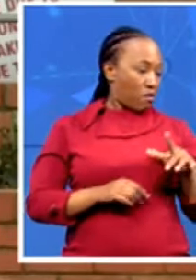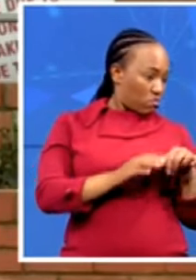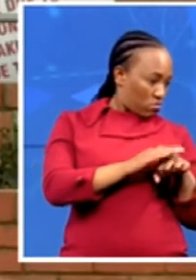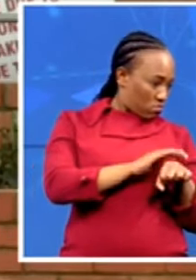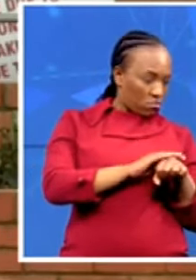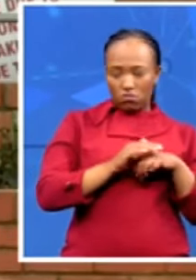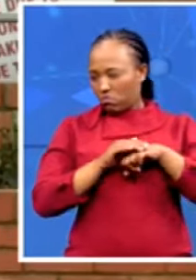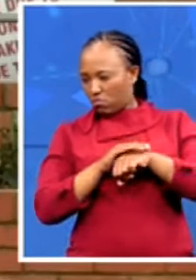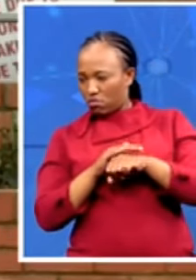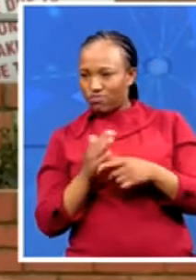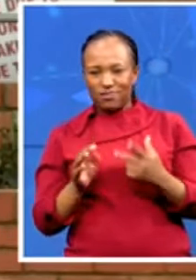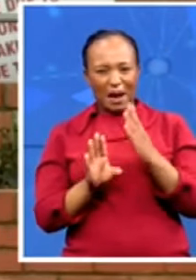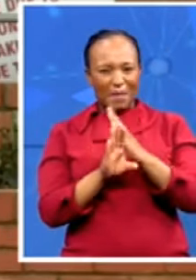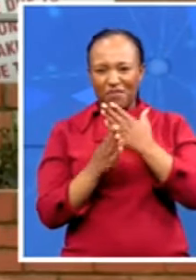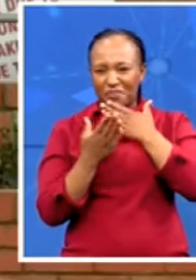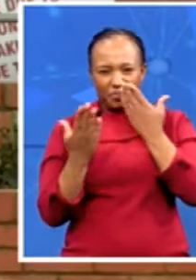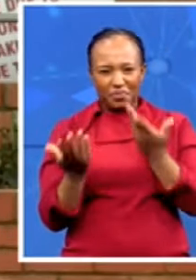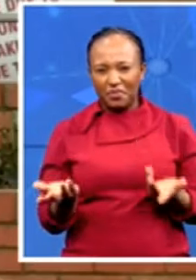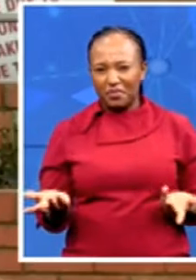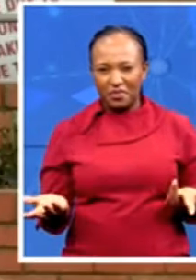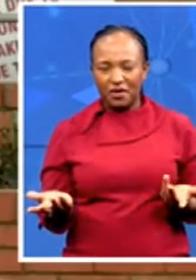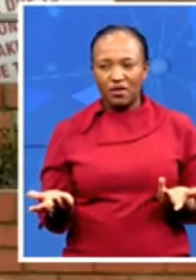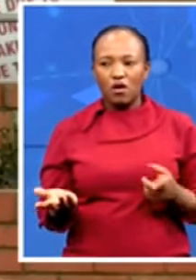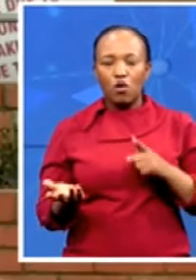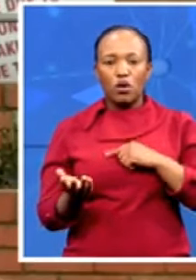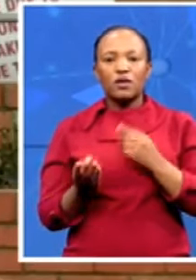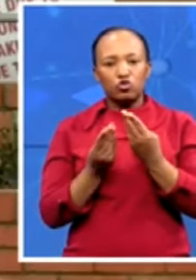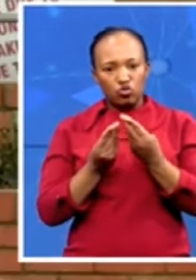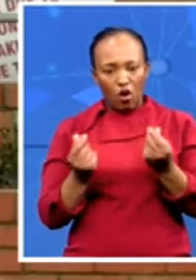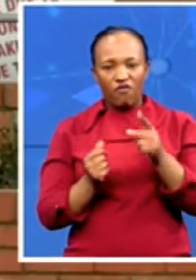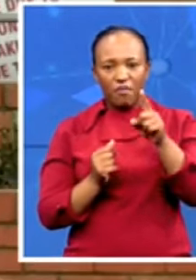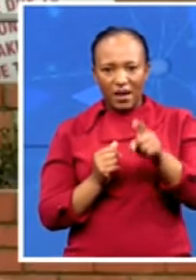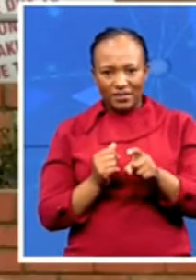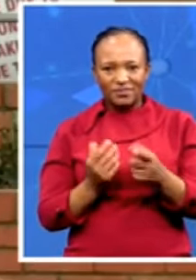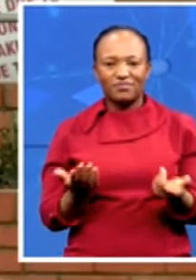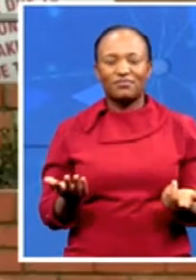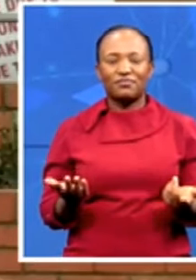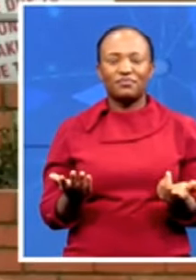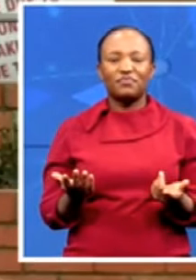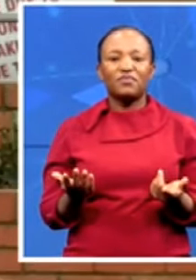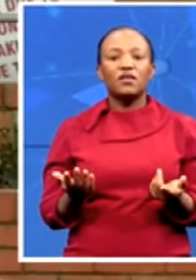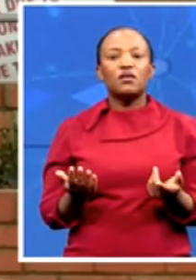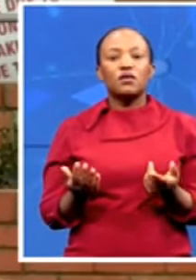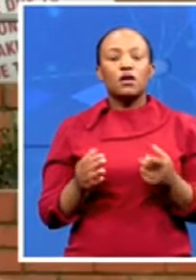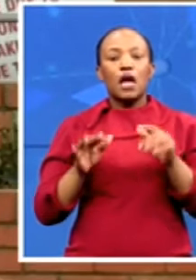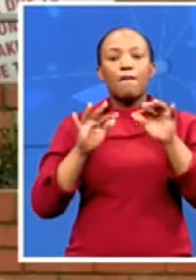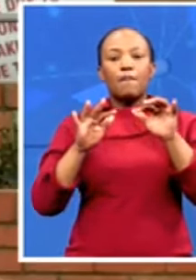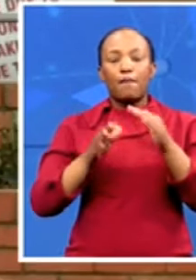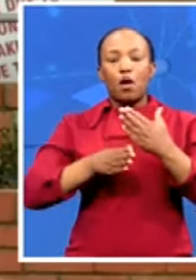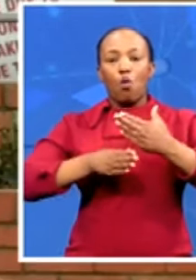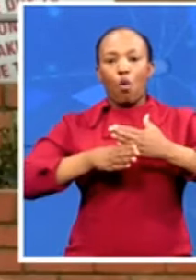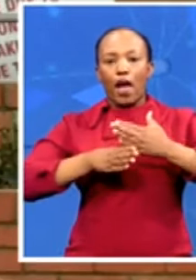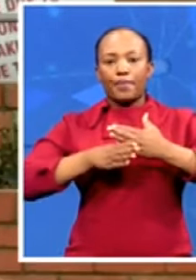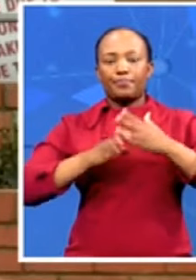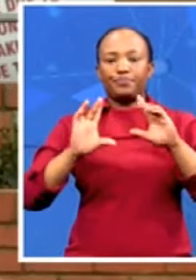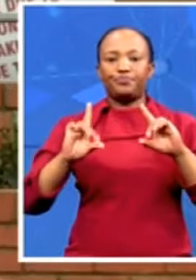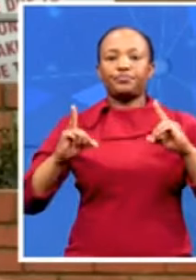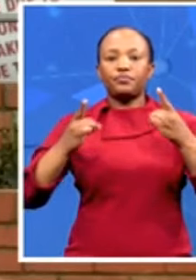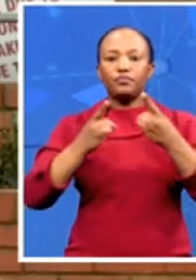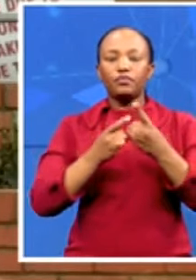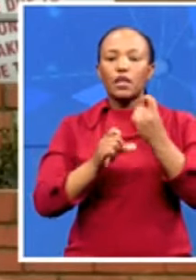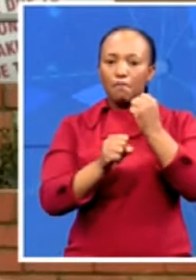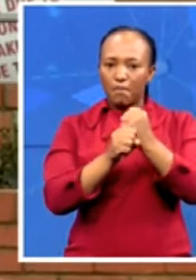be addressed as soon as possible, and then saying that the Public Works Department need to make sure that they address the issue of the building, and